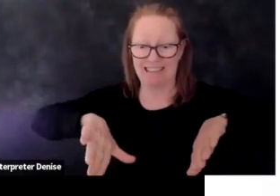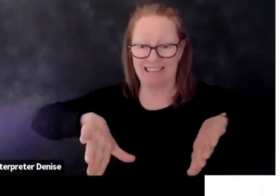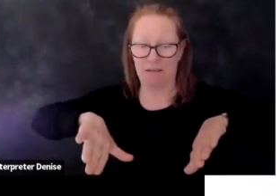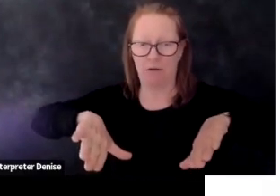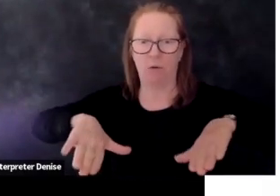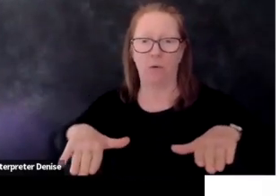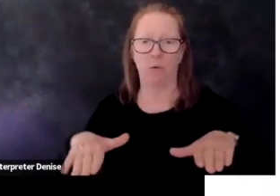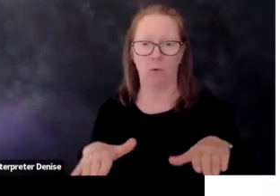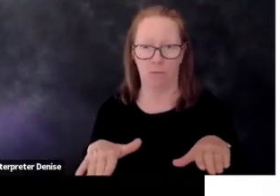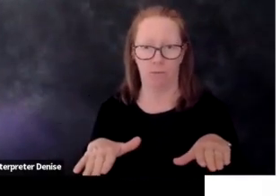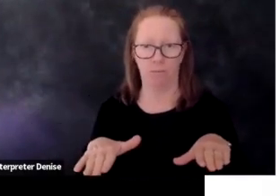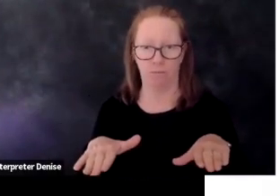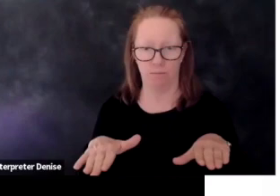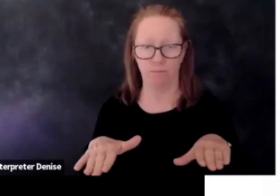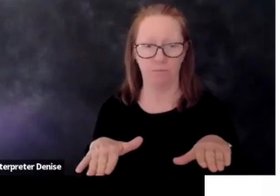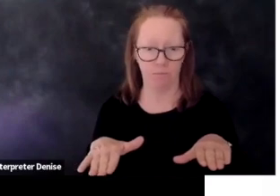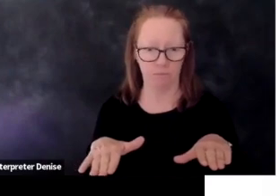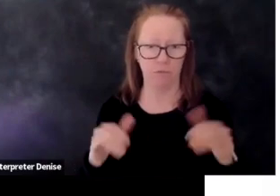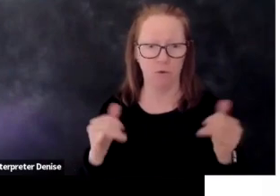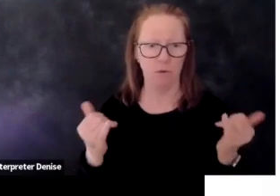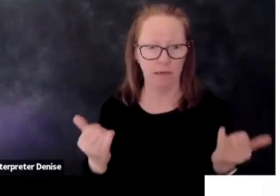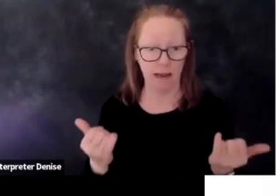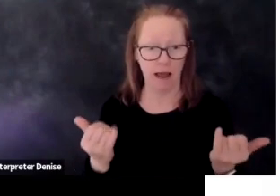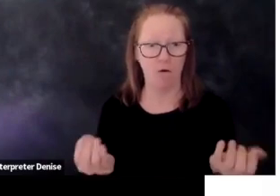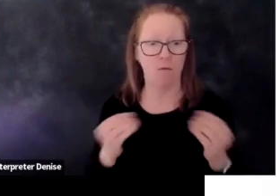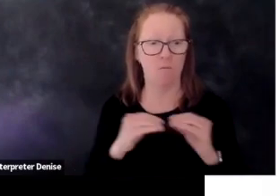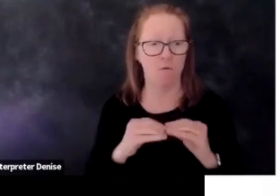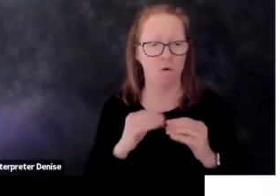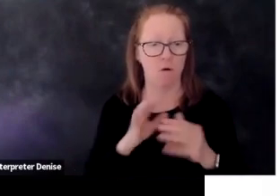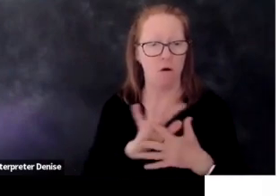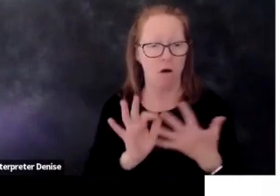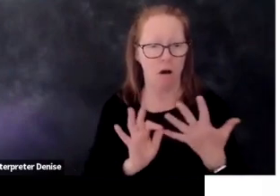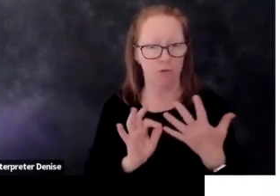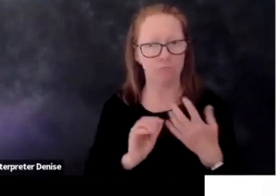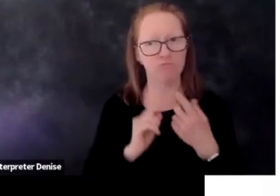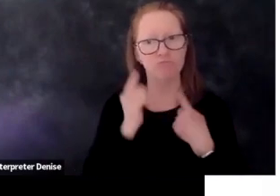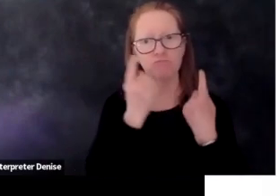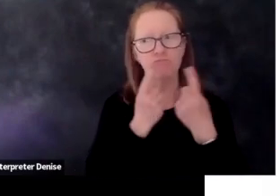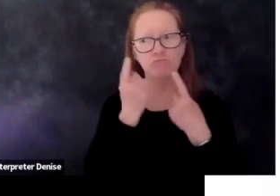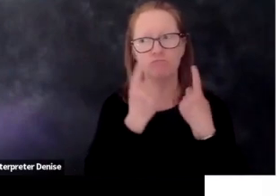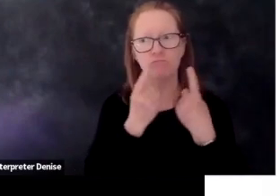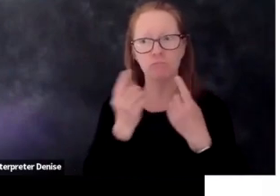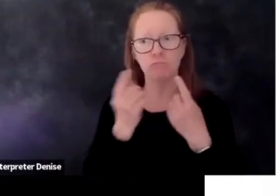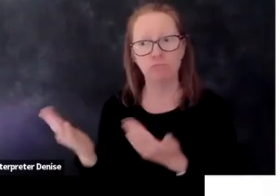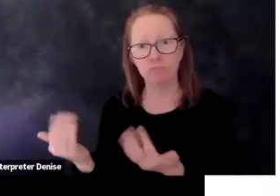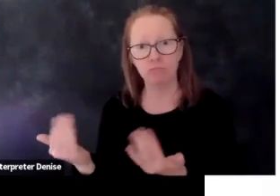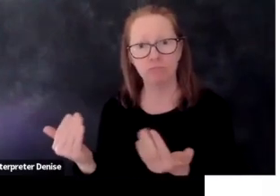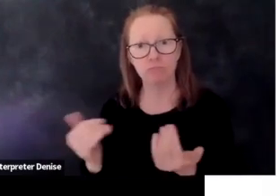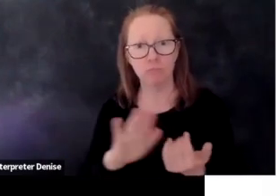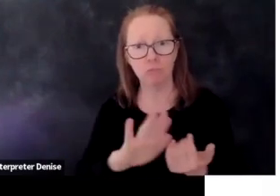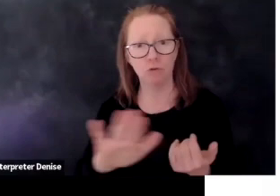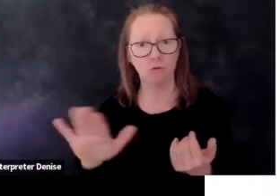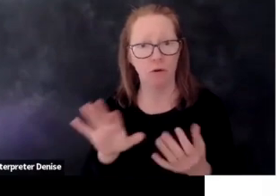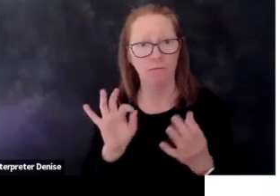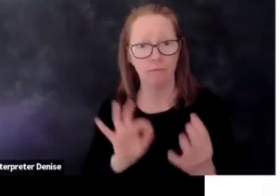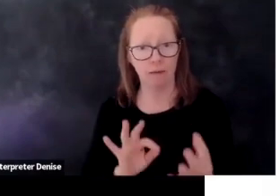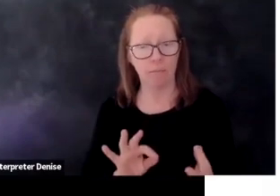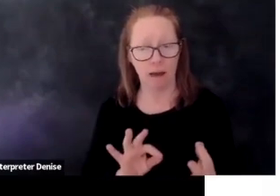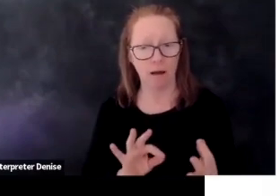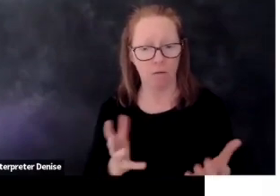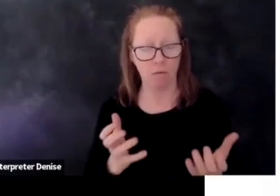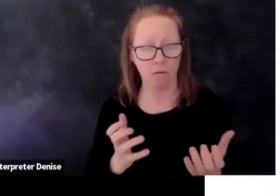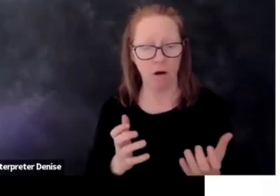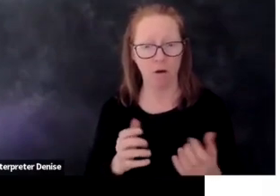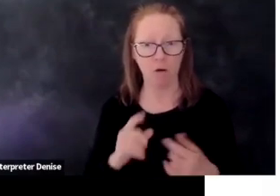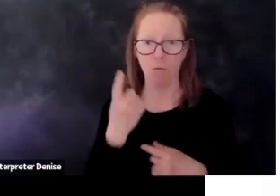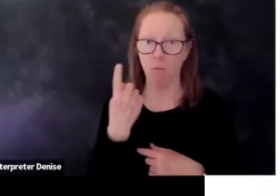there's a couple other options we're considering. And again, we're really interested in your feedback. One of the items we heard from our tennis